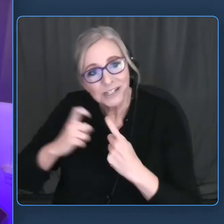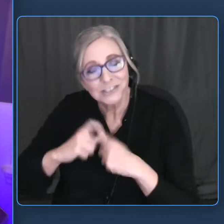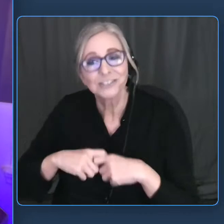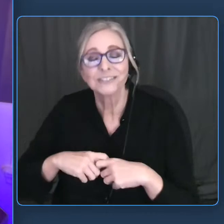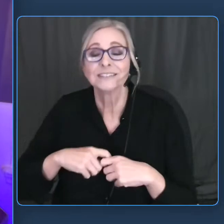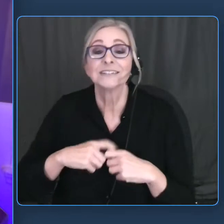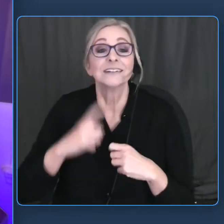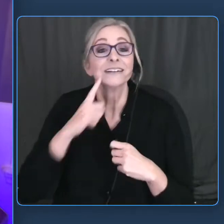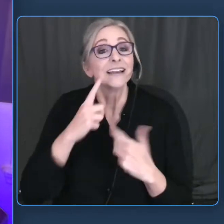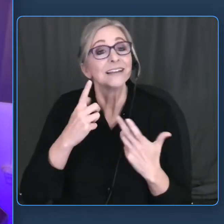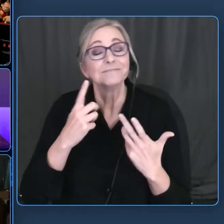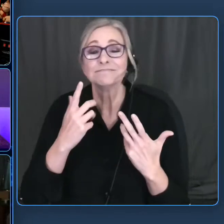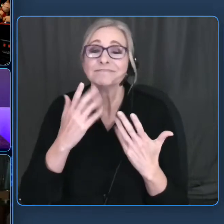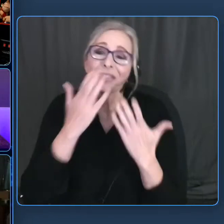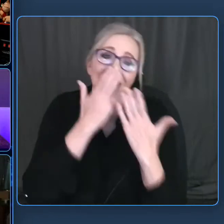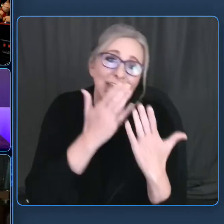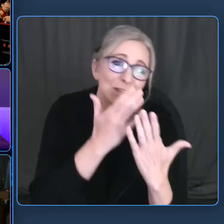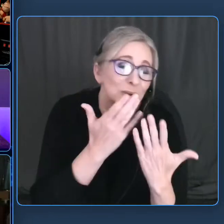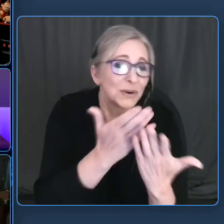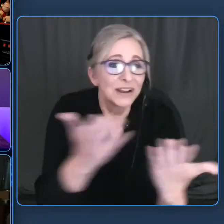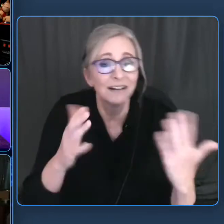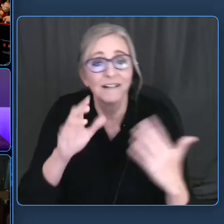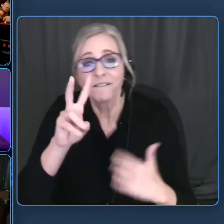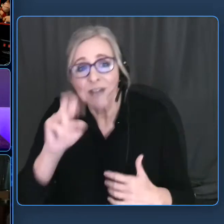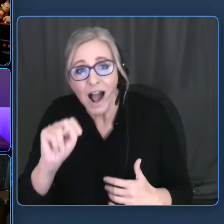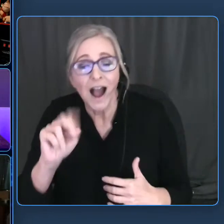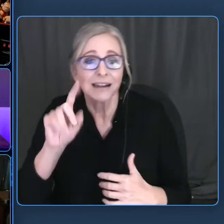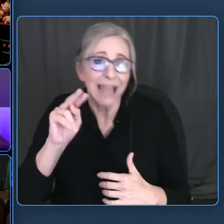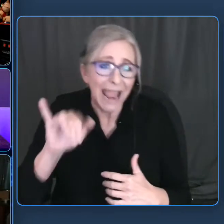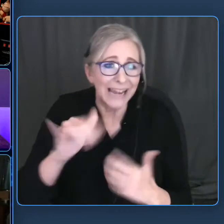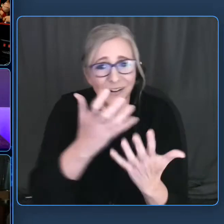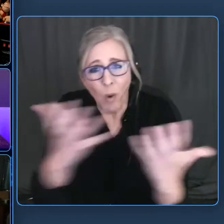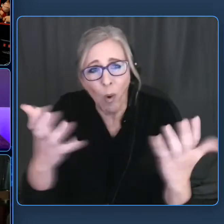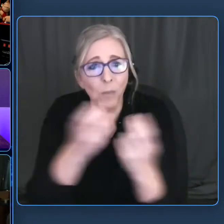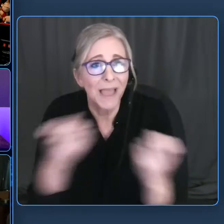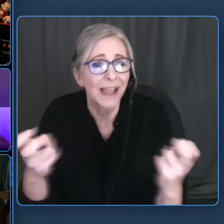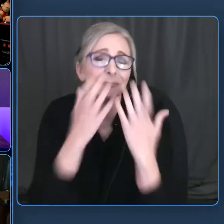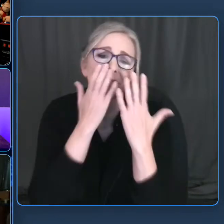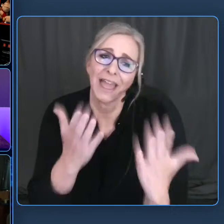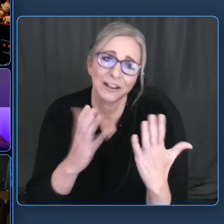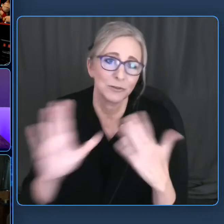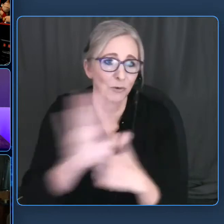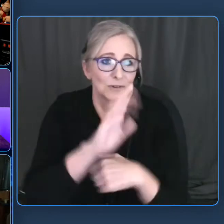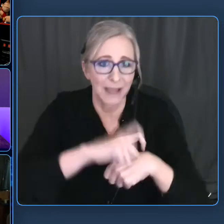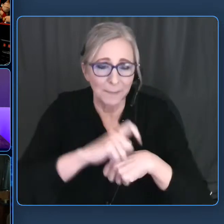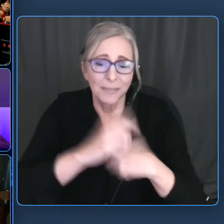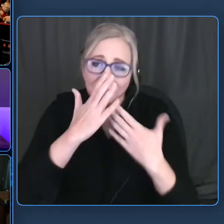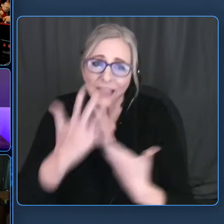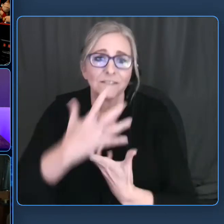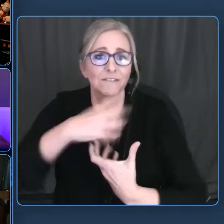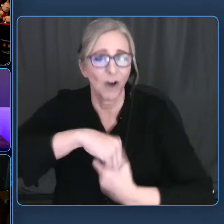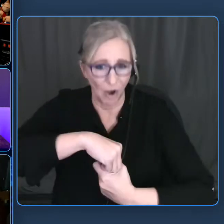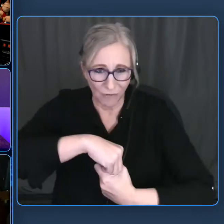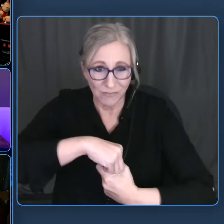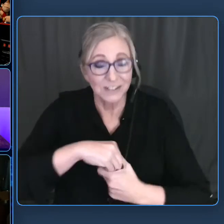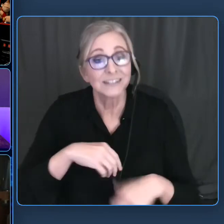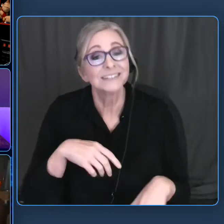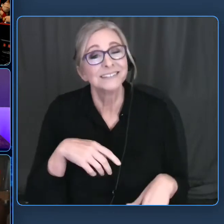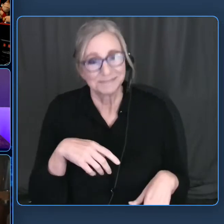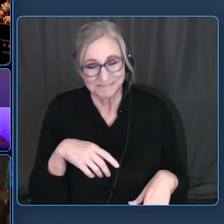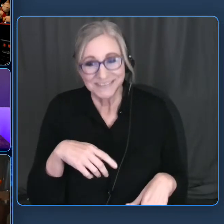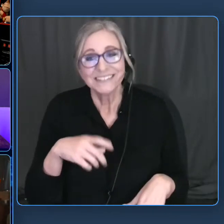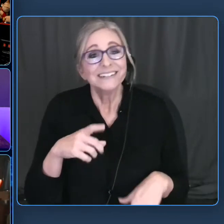questions, and to our lovely guests, Vaughn and Danny and the rest of the panel. But thank you for being on.